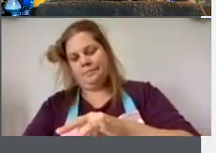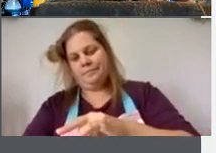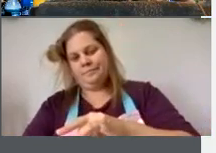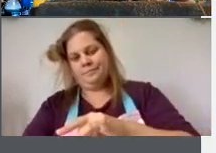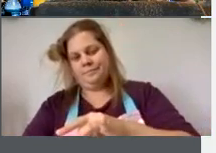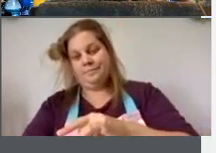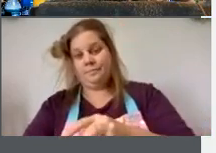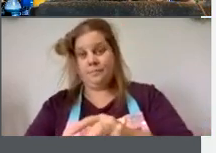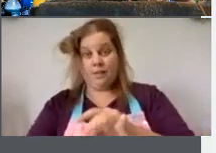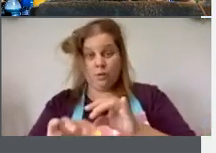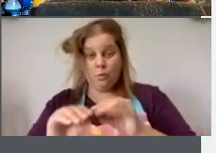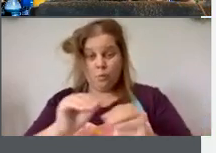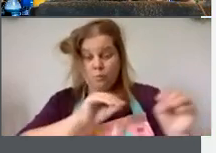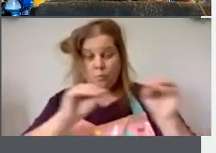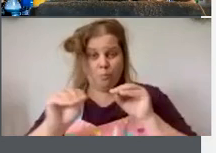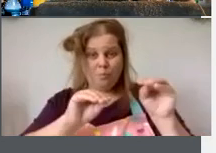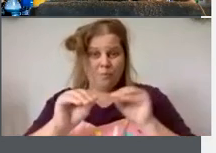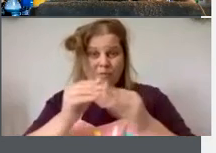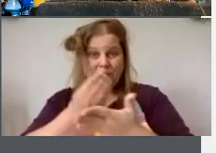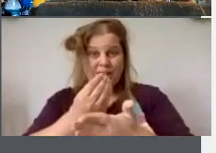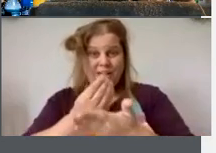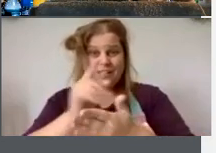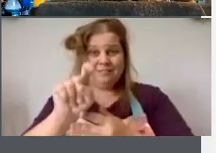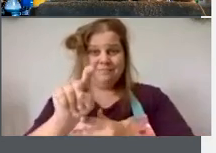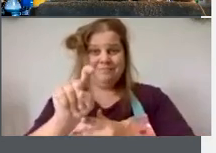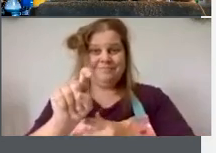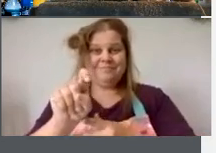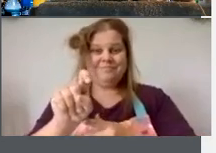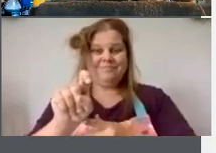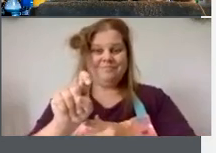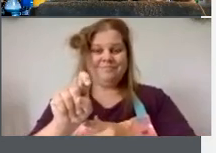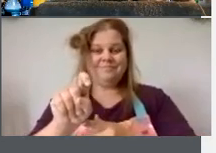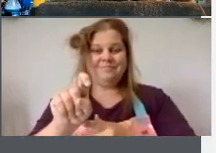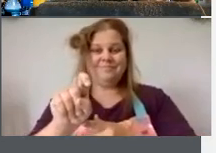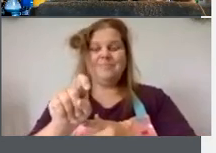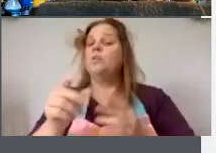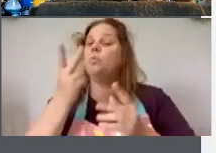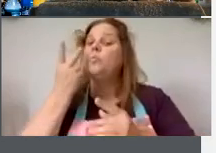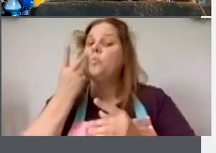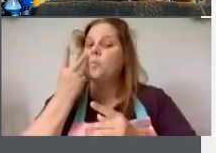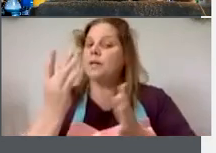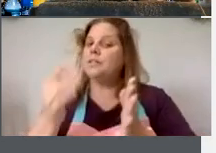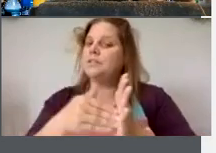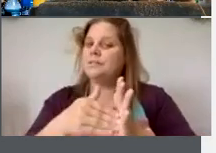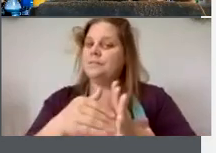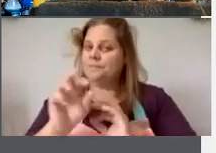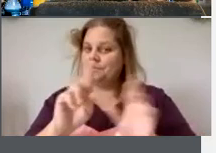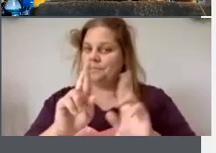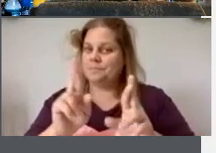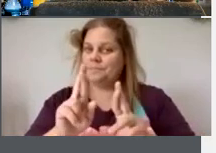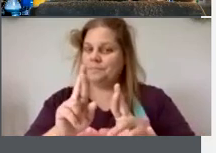Did I move my money? Let's do it again. Observe with your eyeballs. Take a